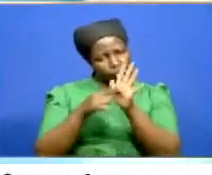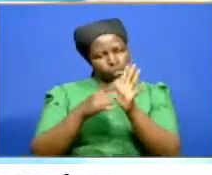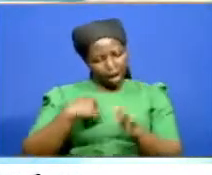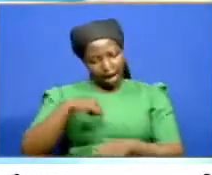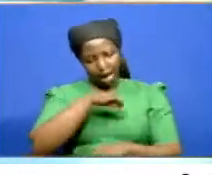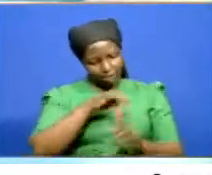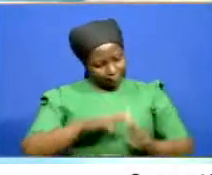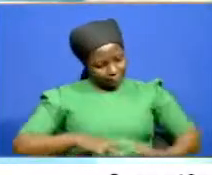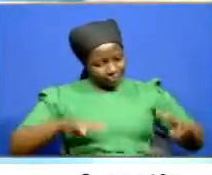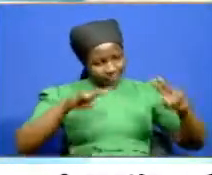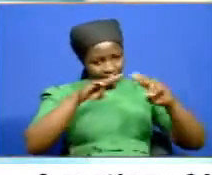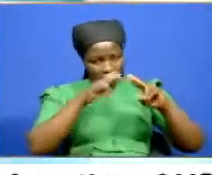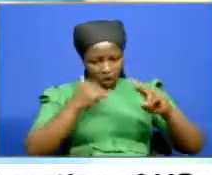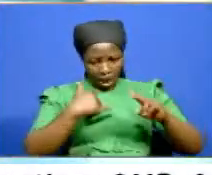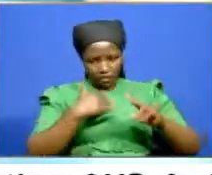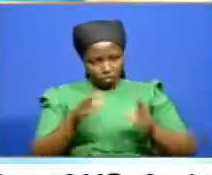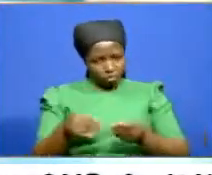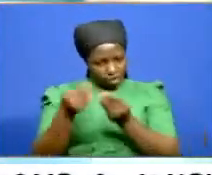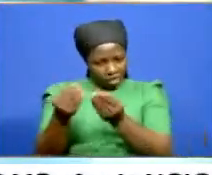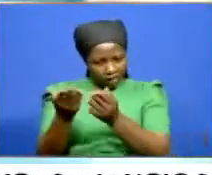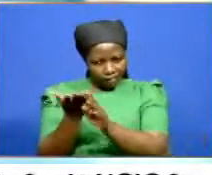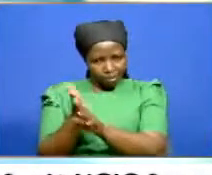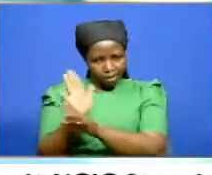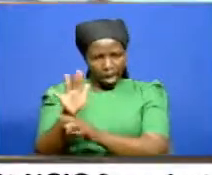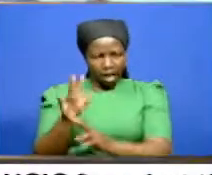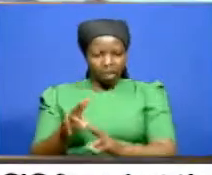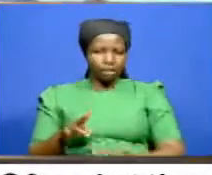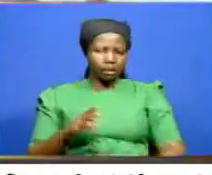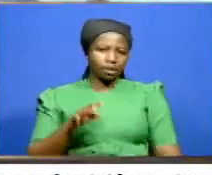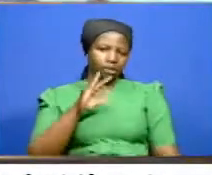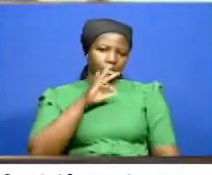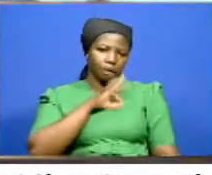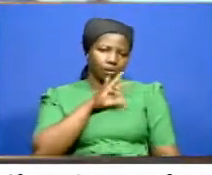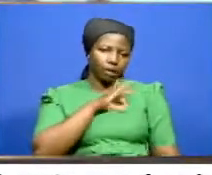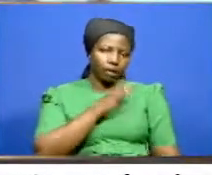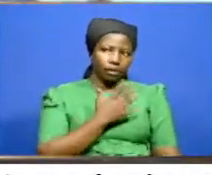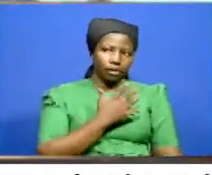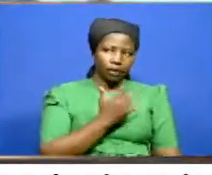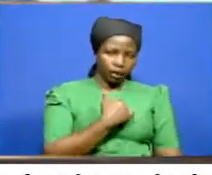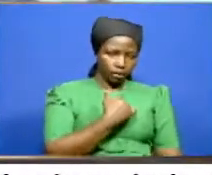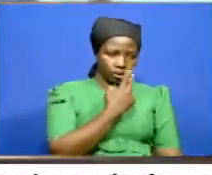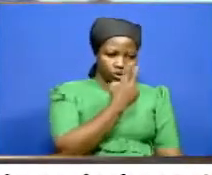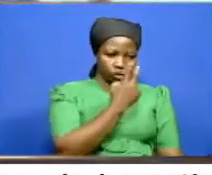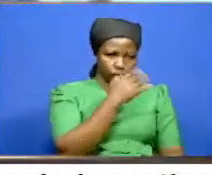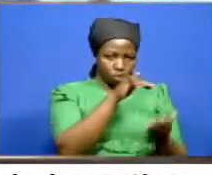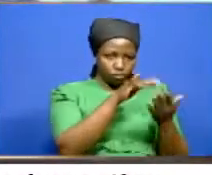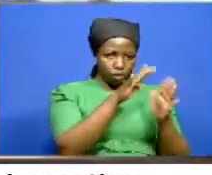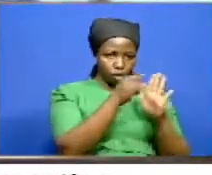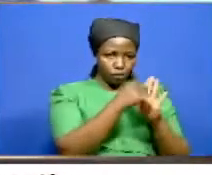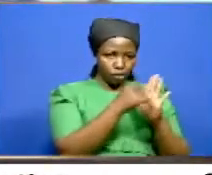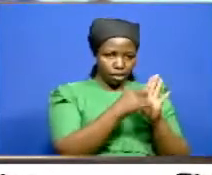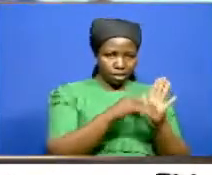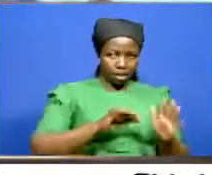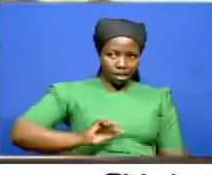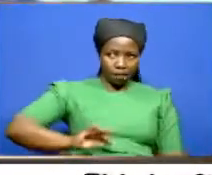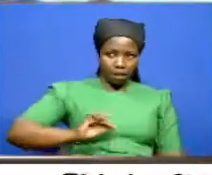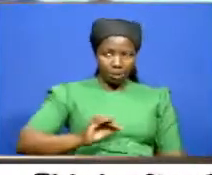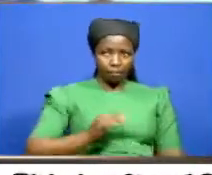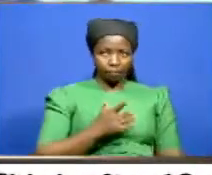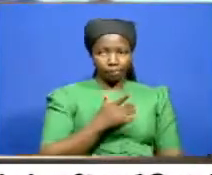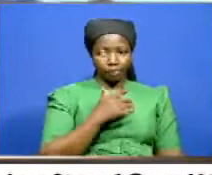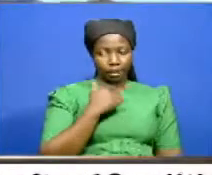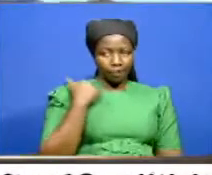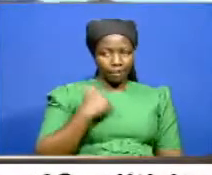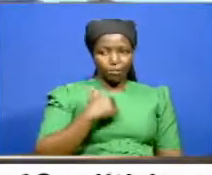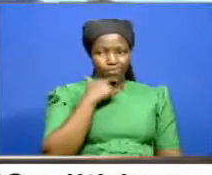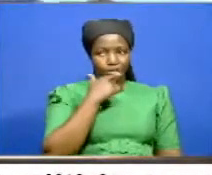value to give them in return. Okay. Now we have two more points to go, of course, and I did mention a while back when we were talking about Afro Sports Academy